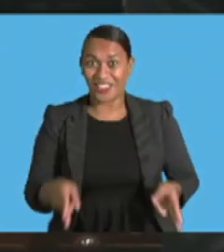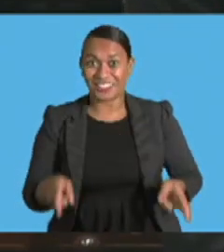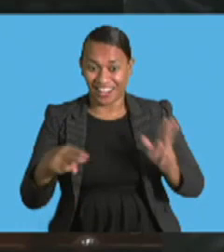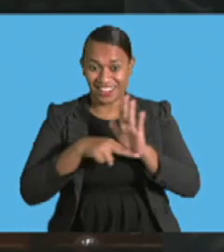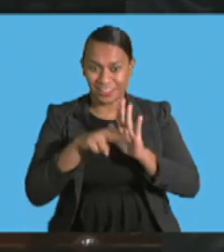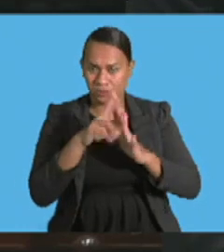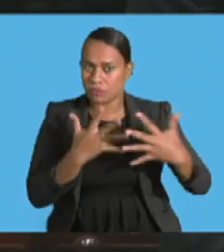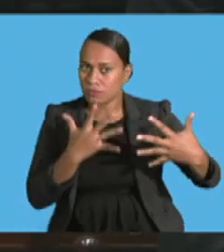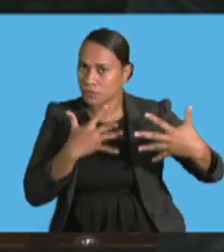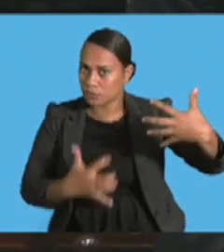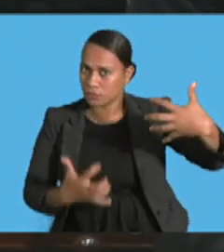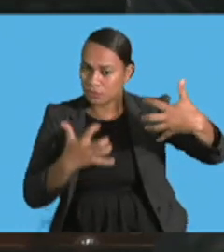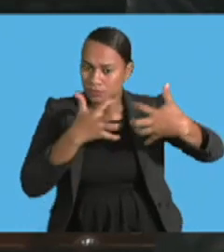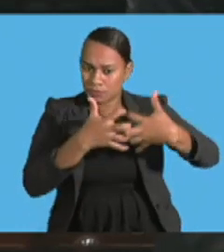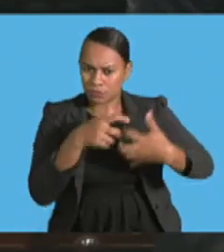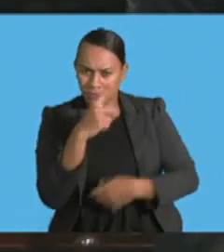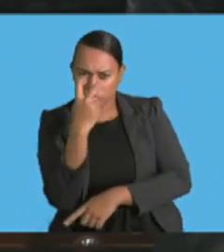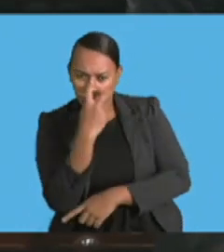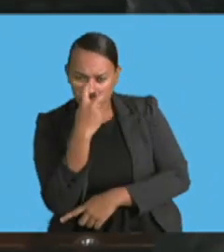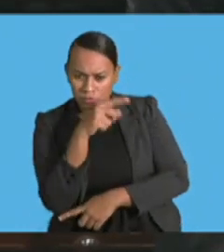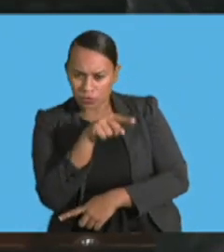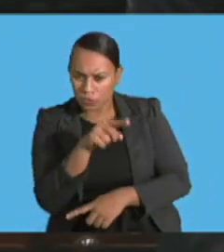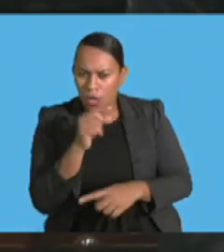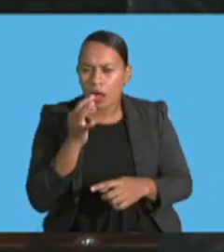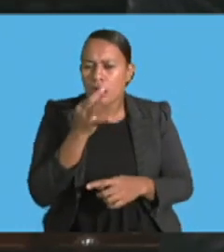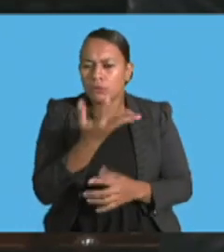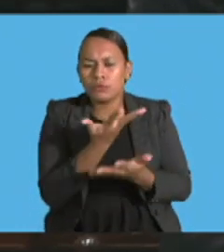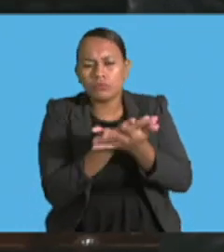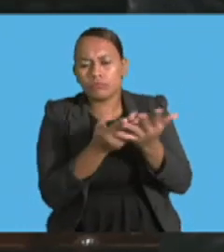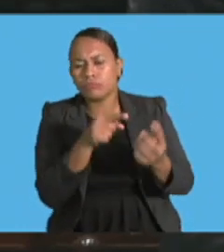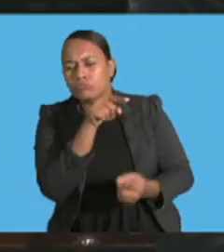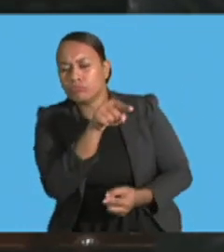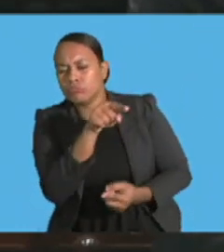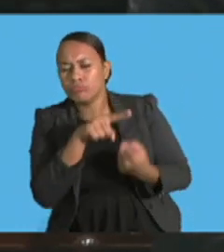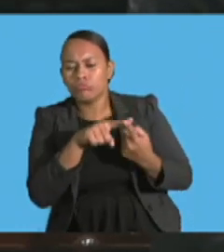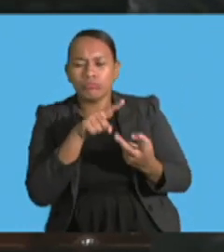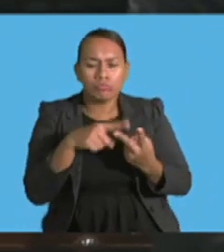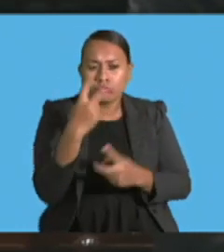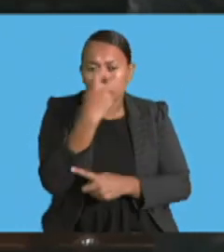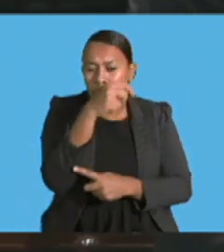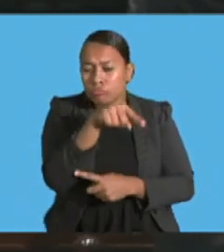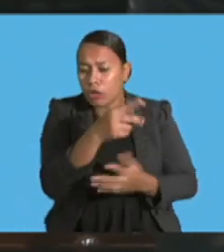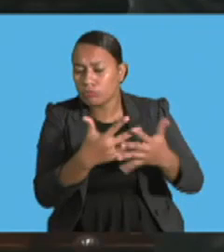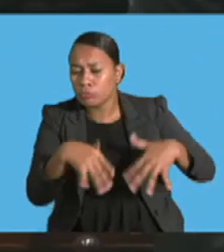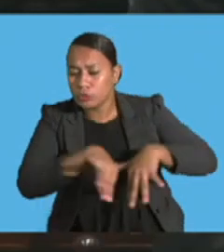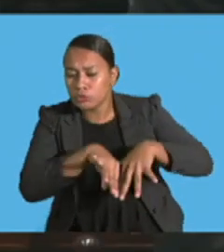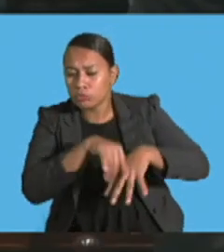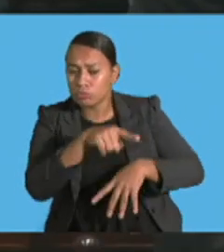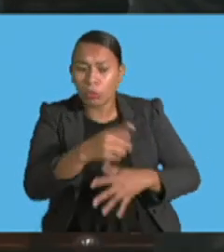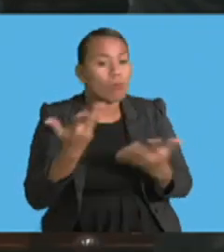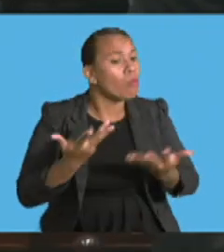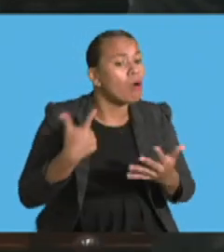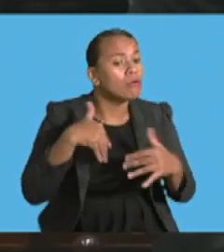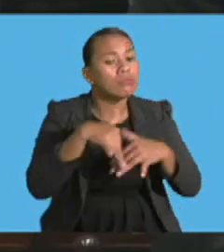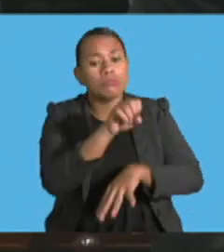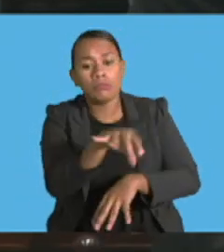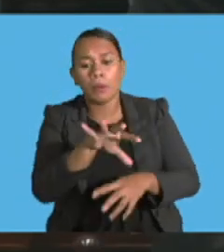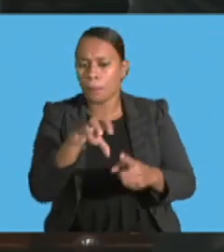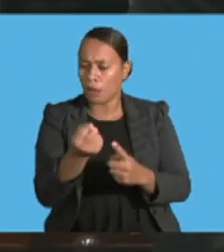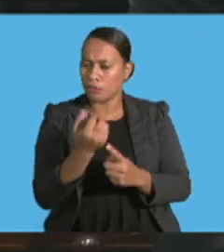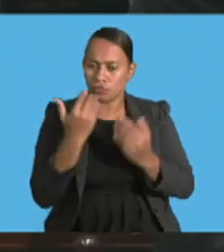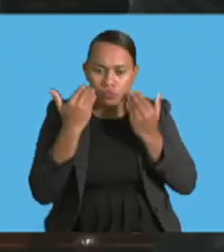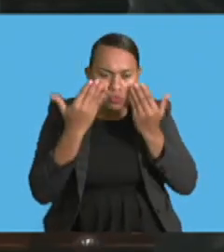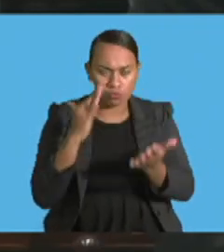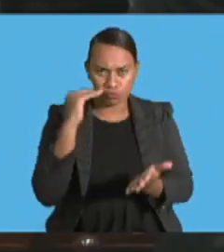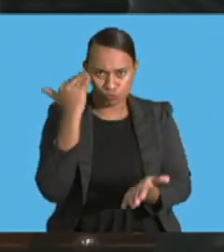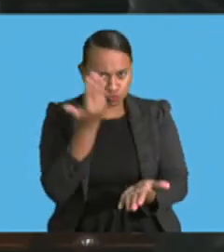who all carry a waste disposal permit and who doesn't. The audit exercise is very revealing. A particular